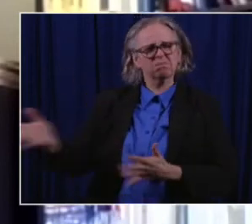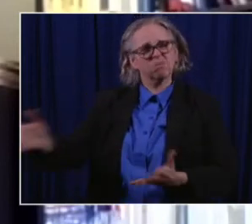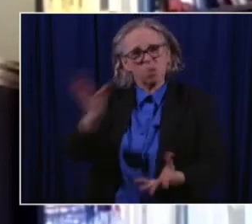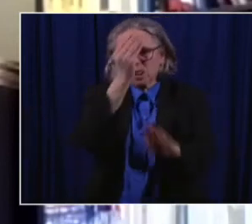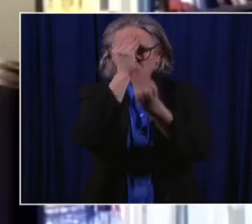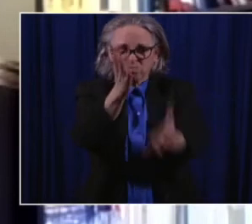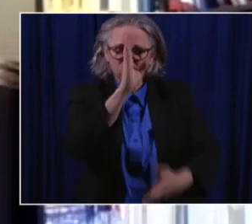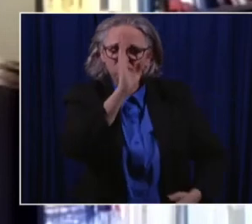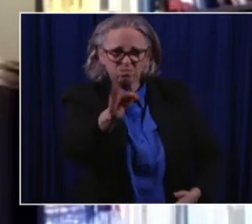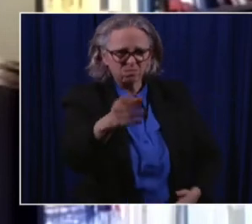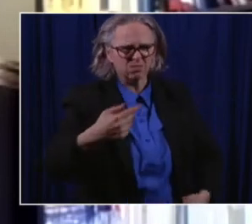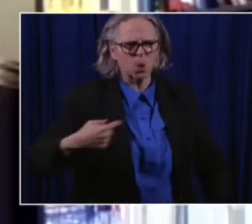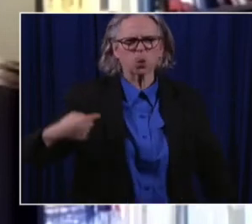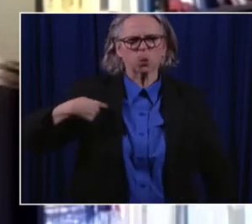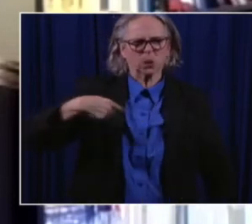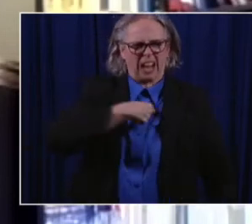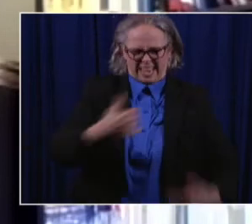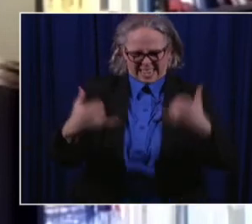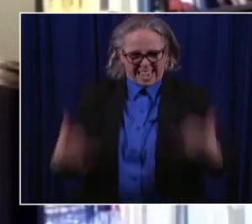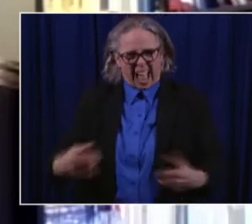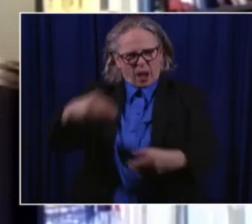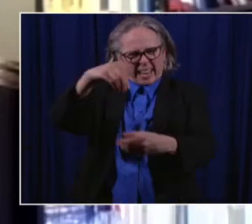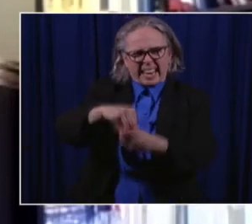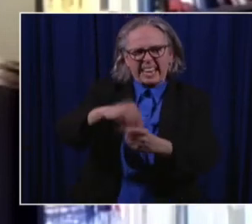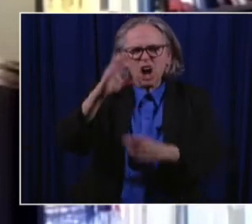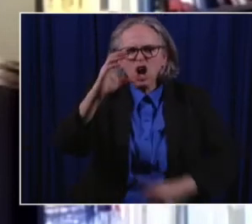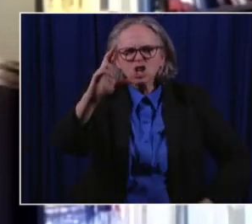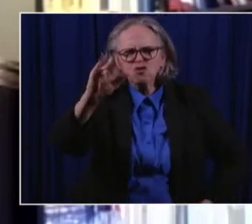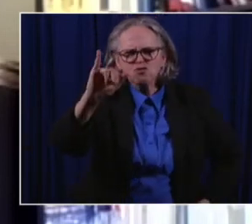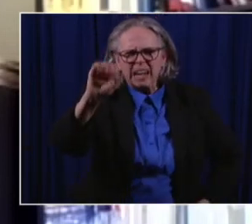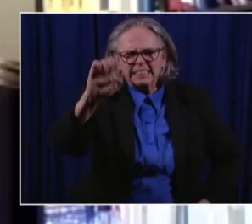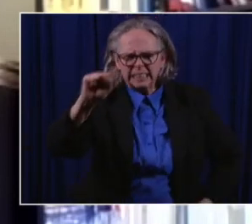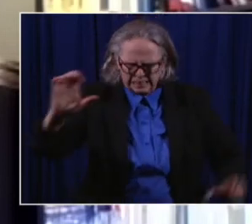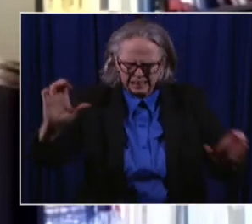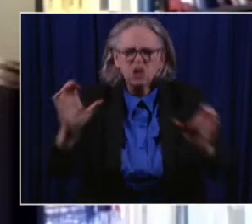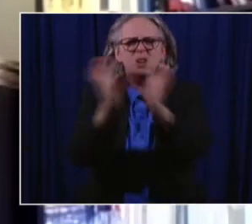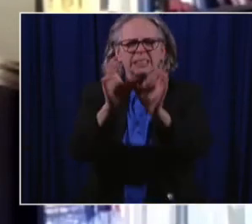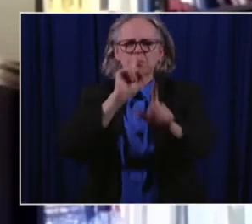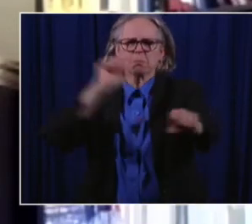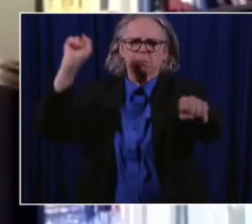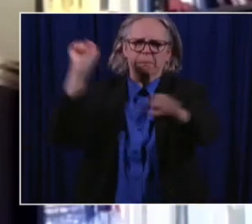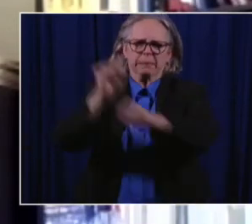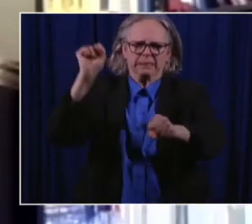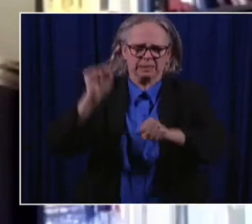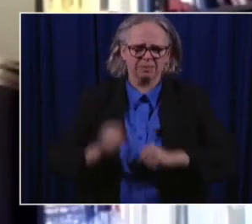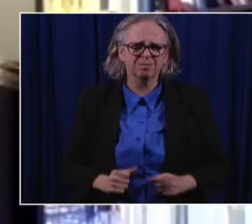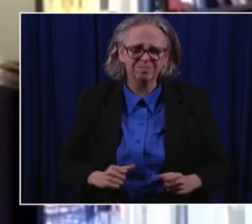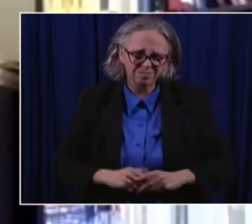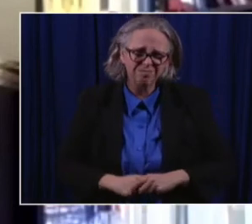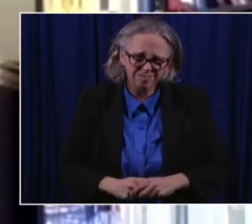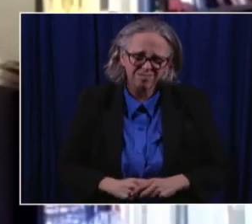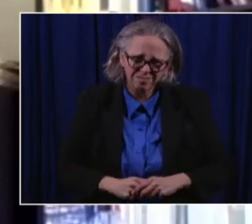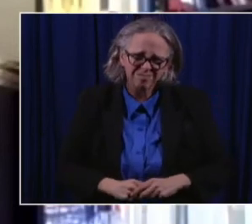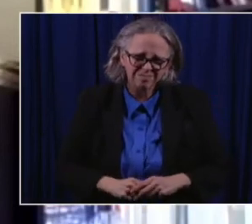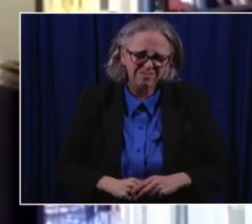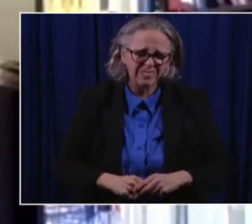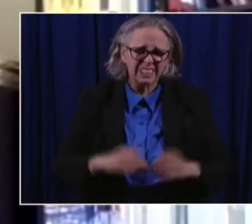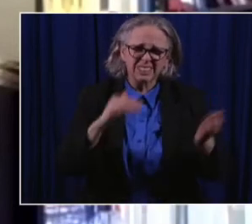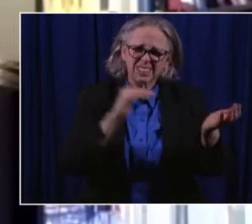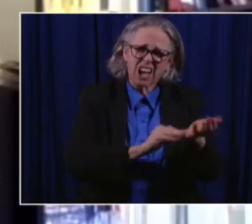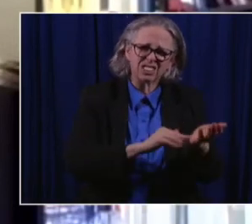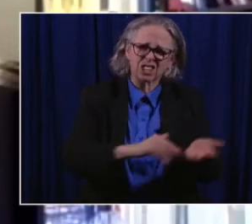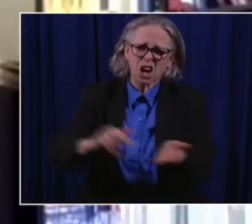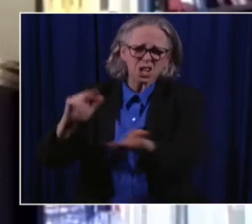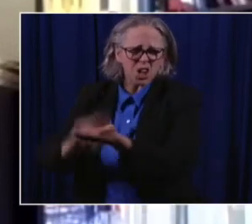are running out of beds, as Dr. Thomas has outlined. Our nurses, physicians, respiratory therapists, and other staff are burned out